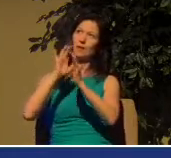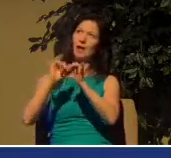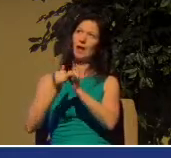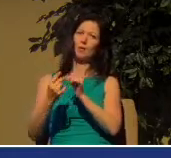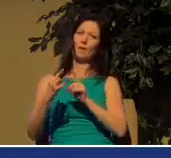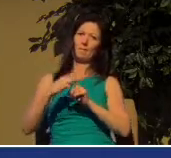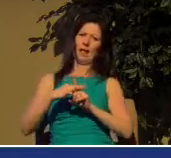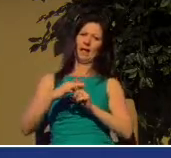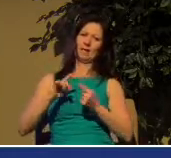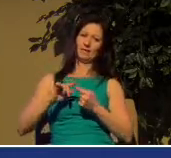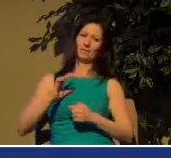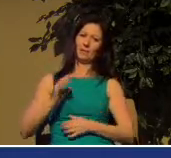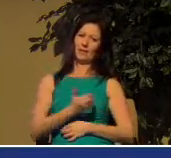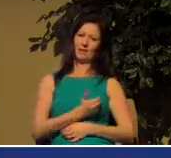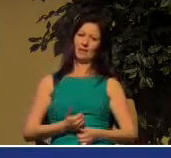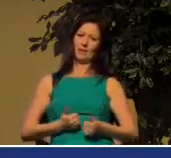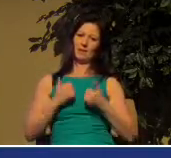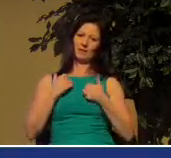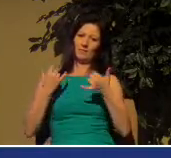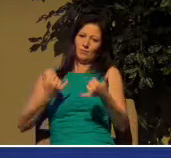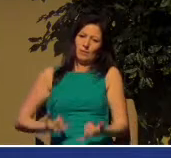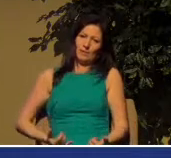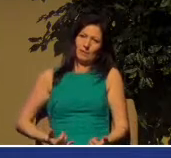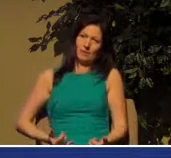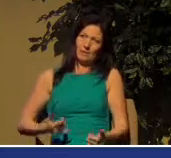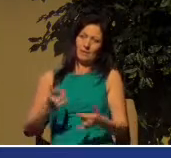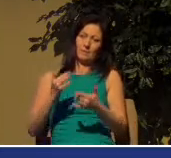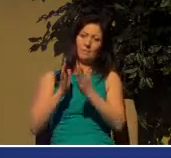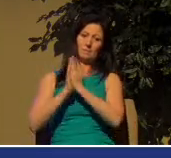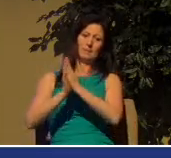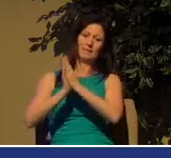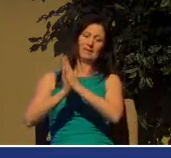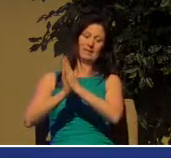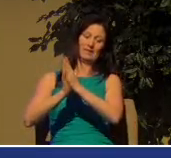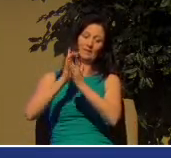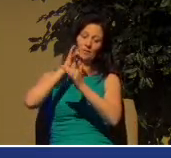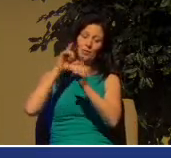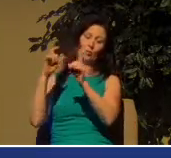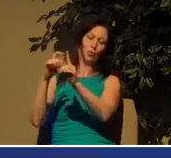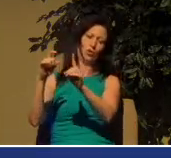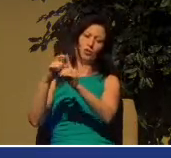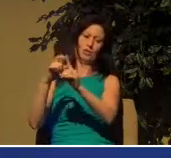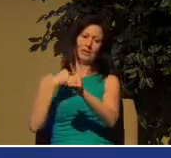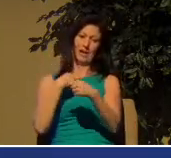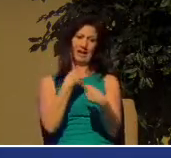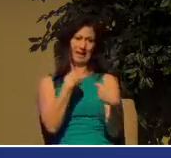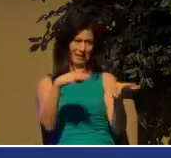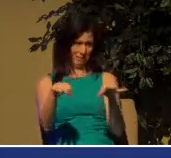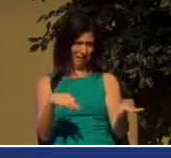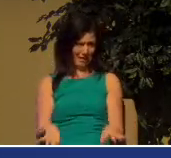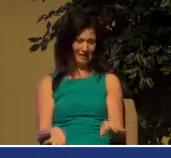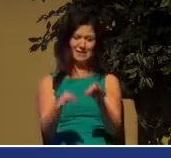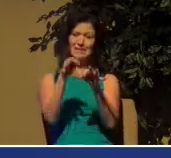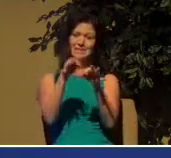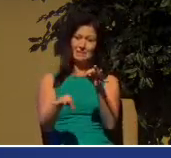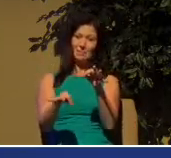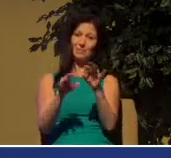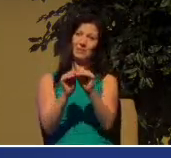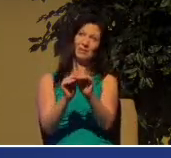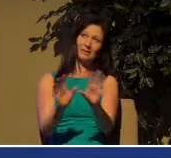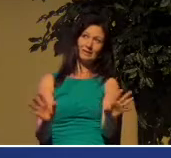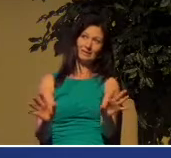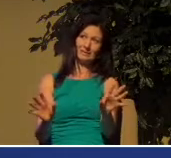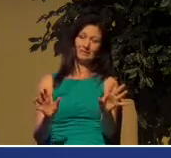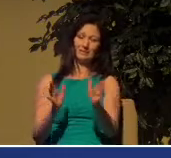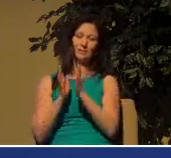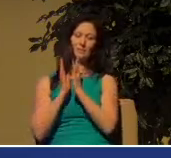give me the words to explain this succinctly and clearly, and also, Lord, that you will give each of us ears to